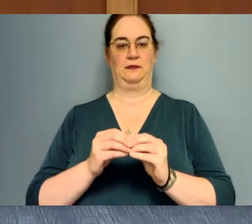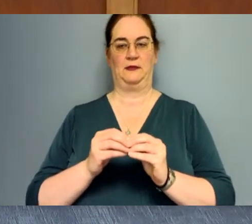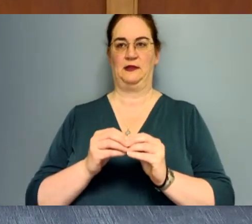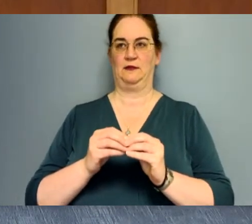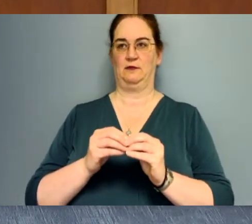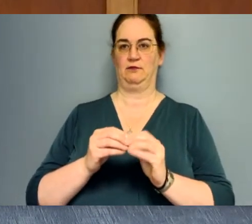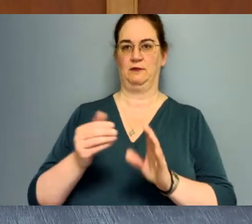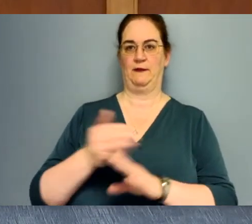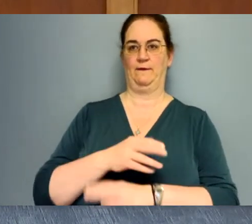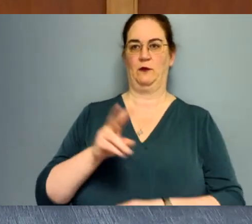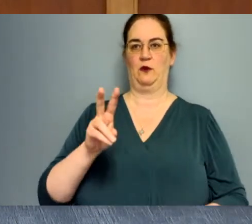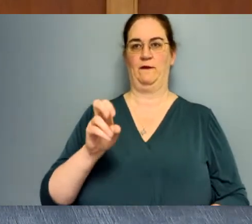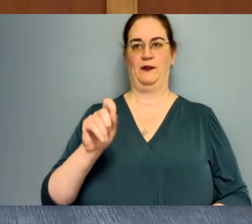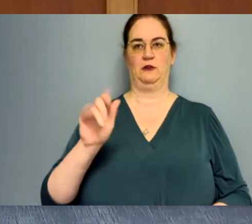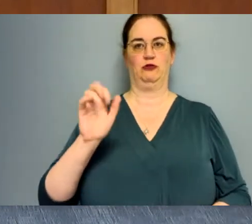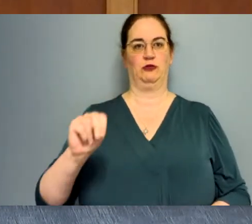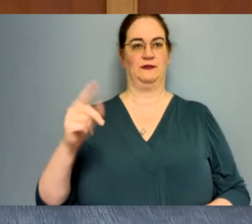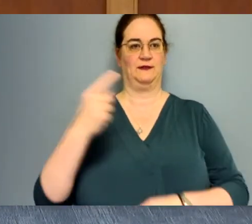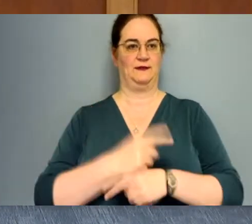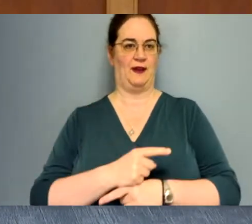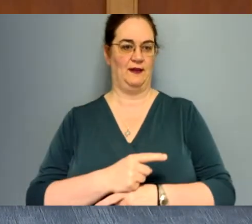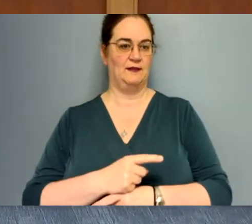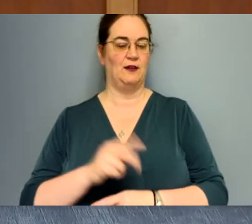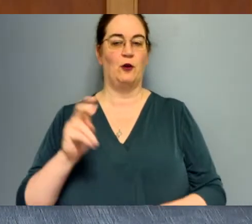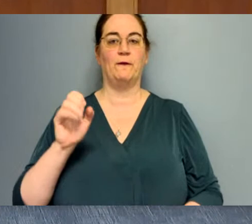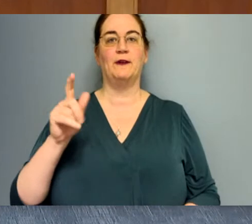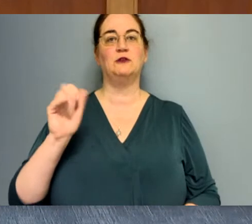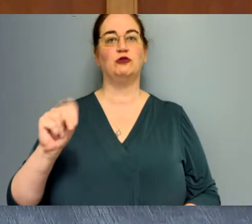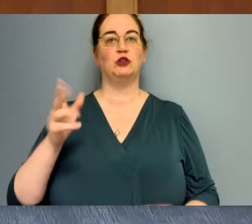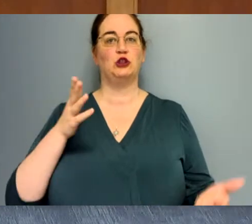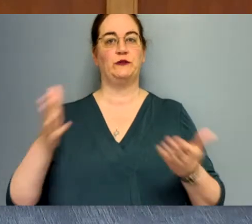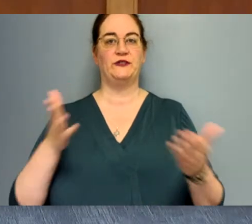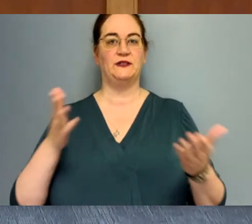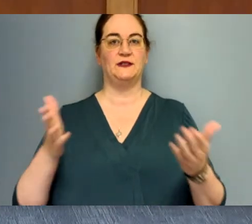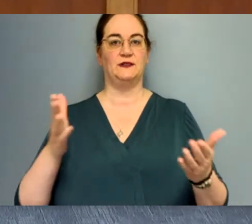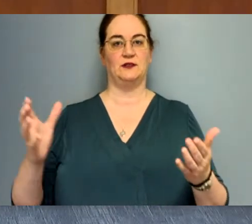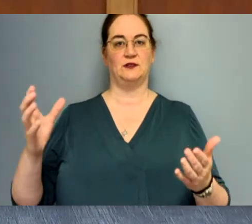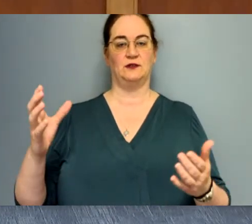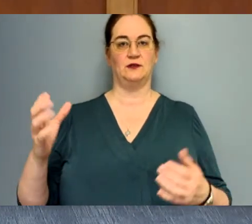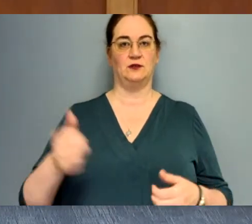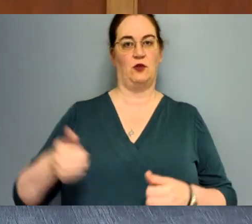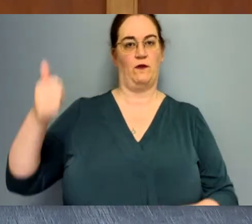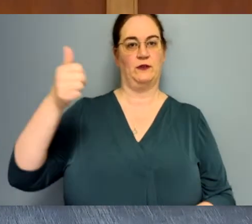and we have our Veteran Services Officer,